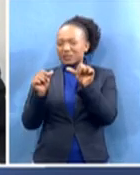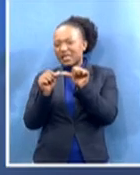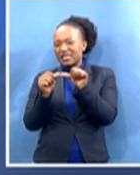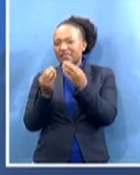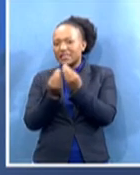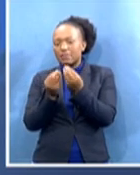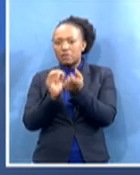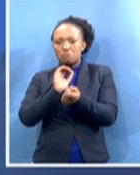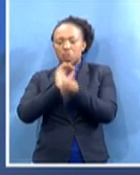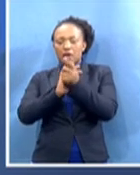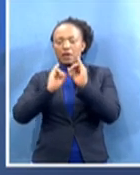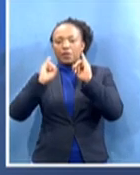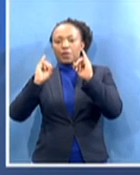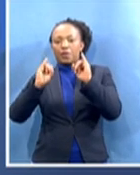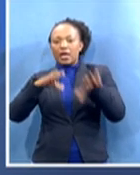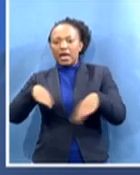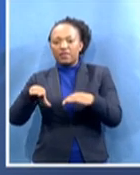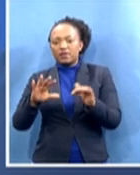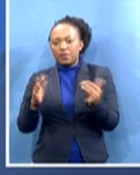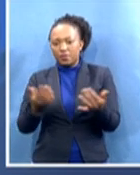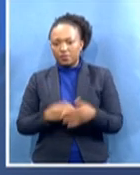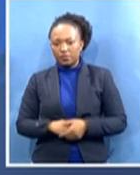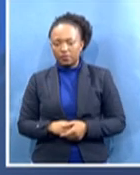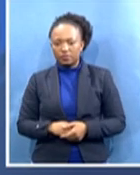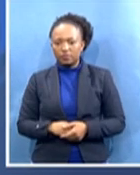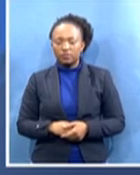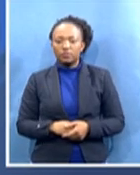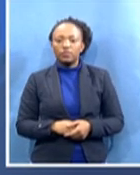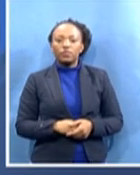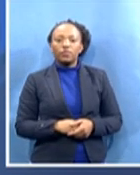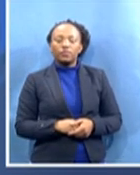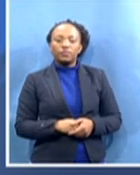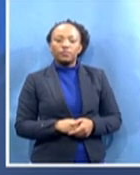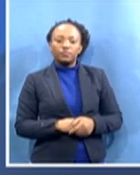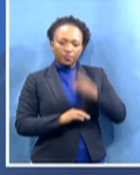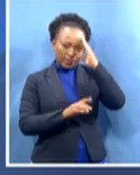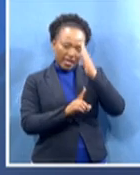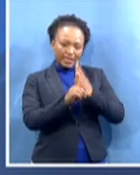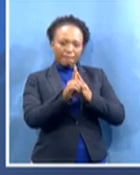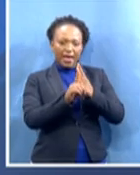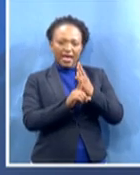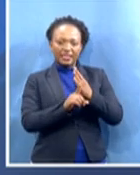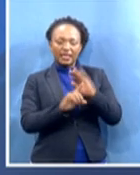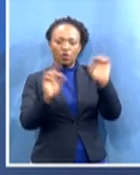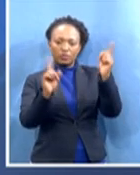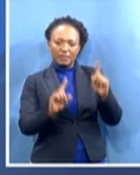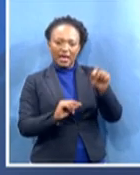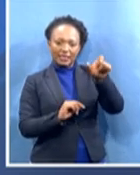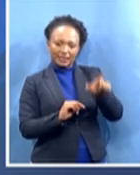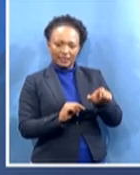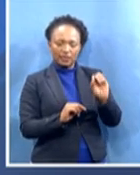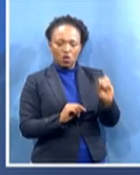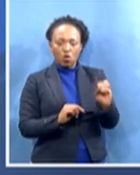The risk specialists have been working on that question since 20, 30 years. And we are doing,